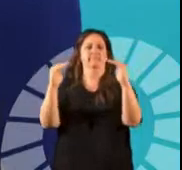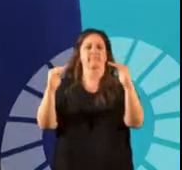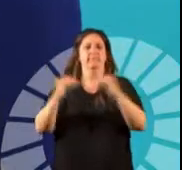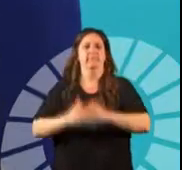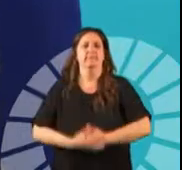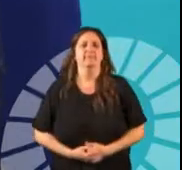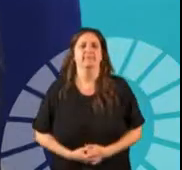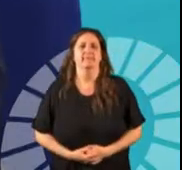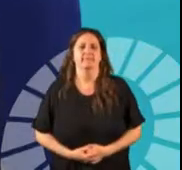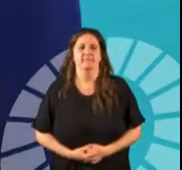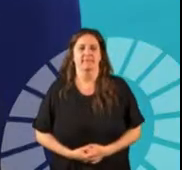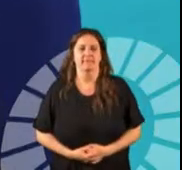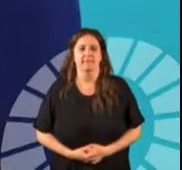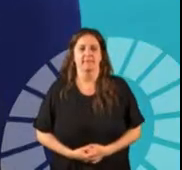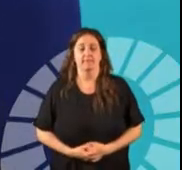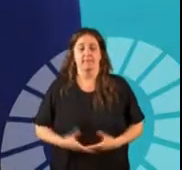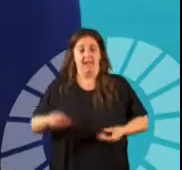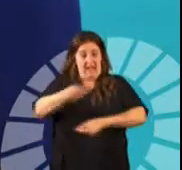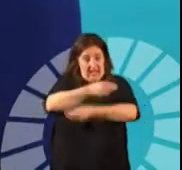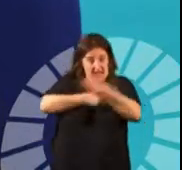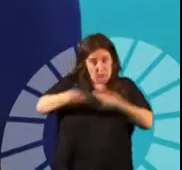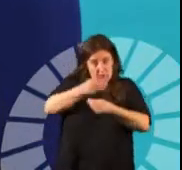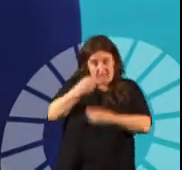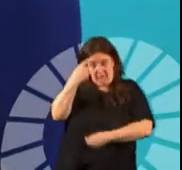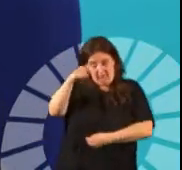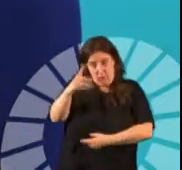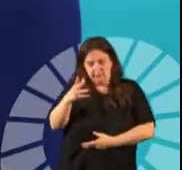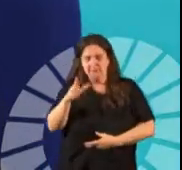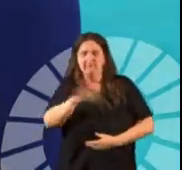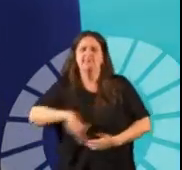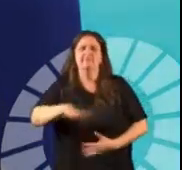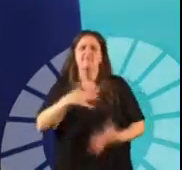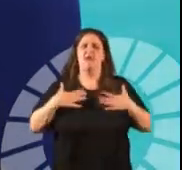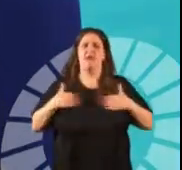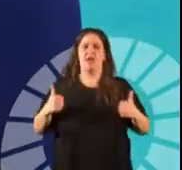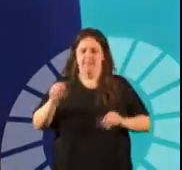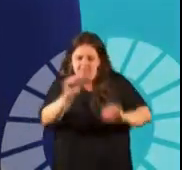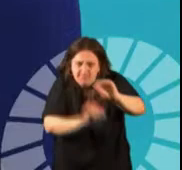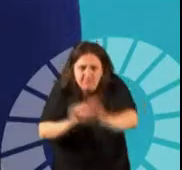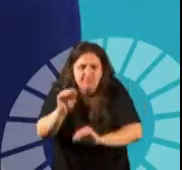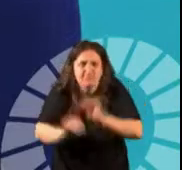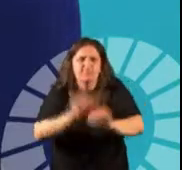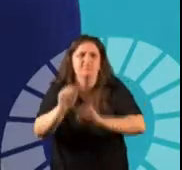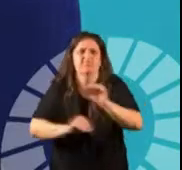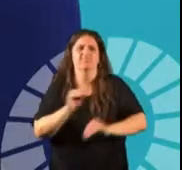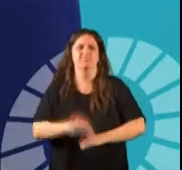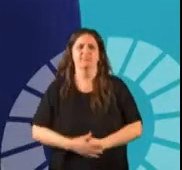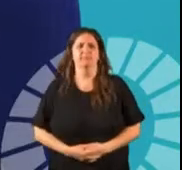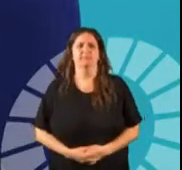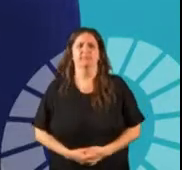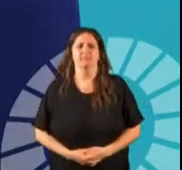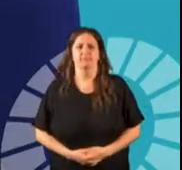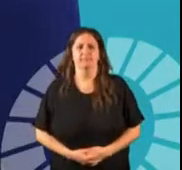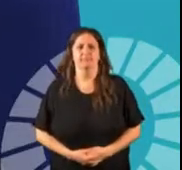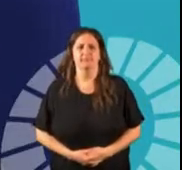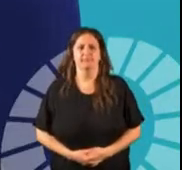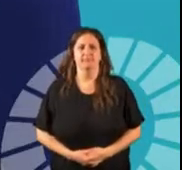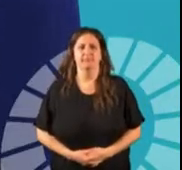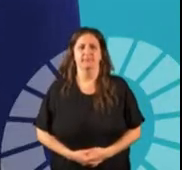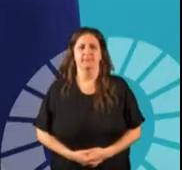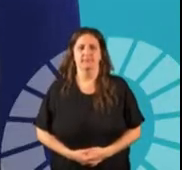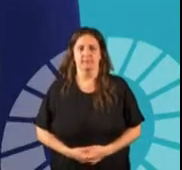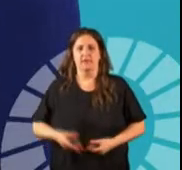also of the health economy, the informal economy. That's the first victim as far as the economy is